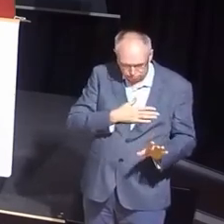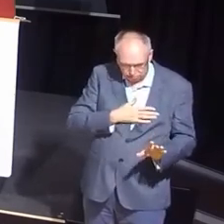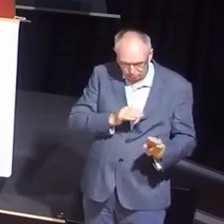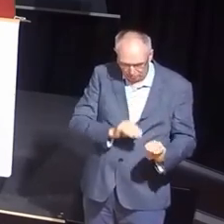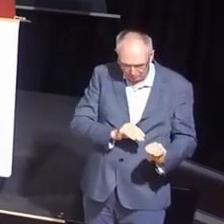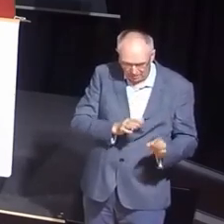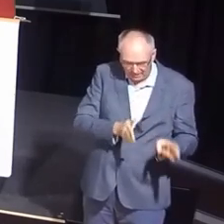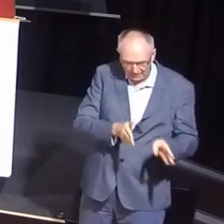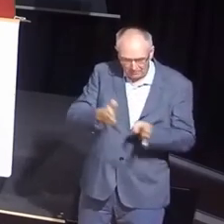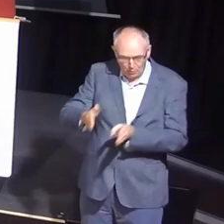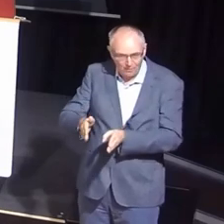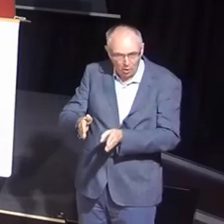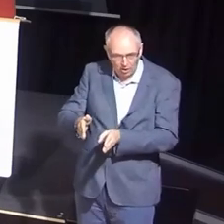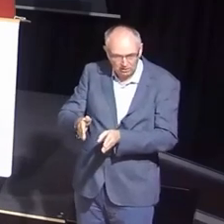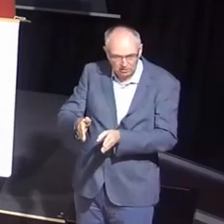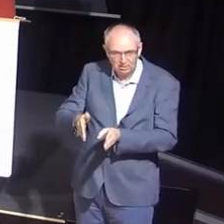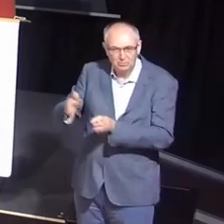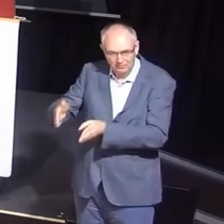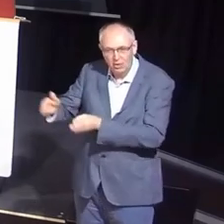Destiny.